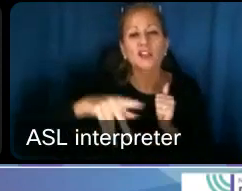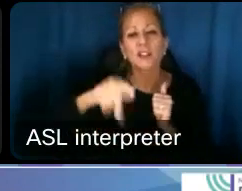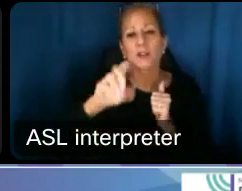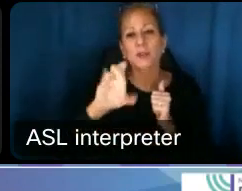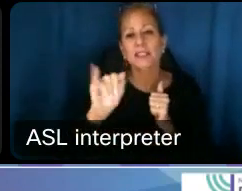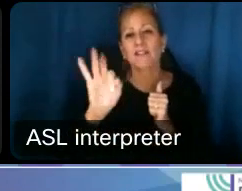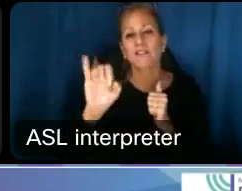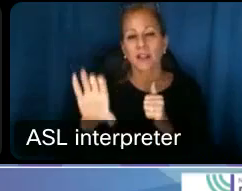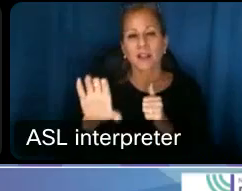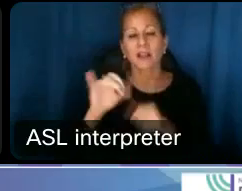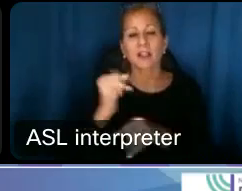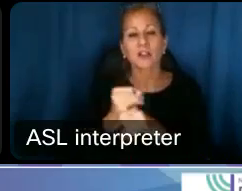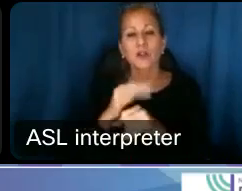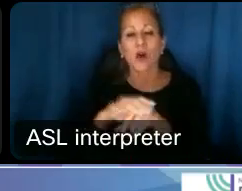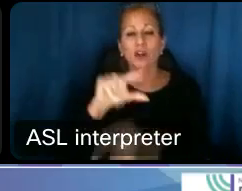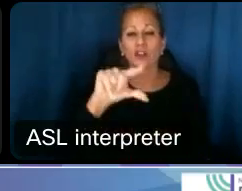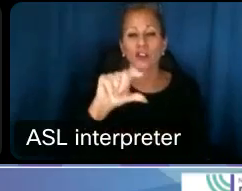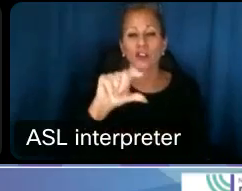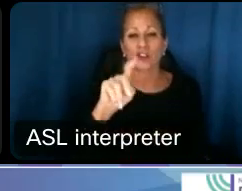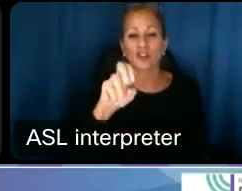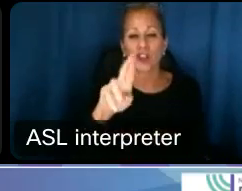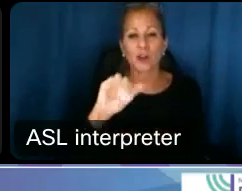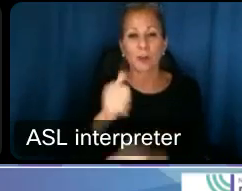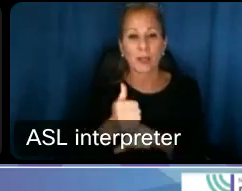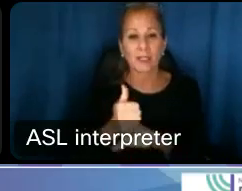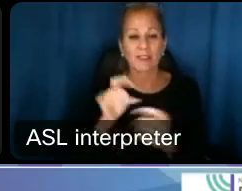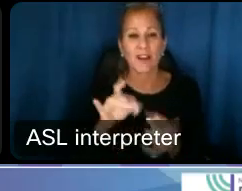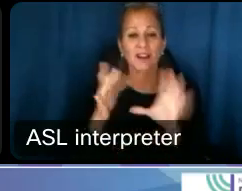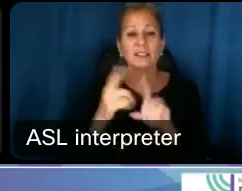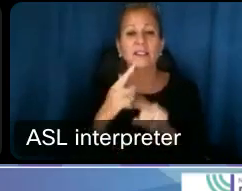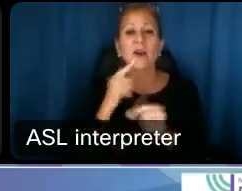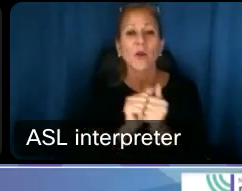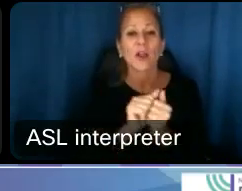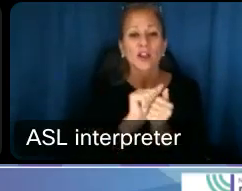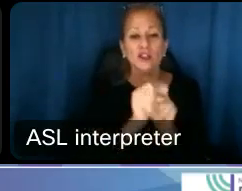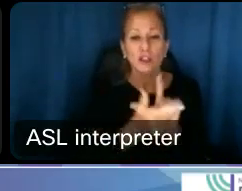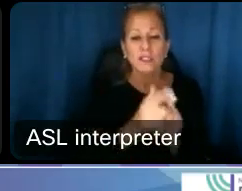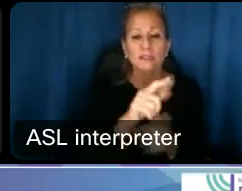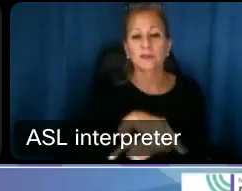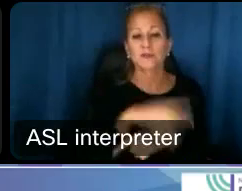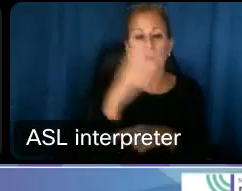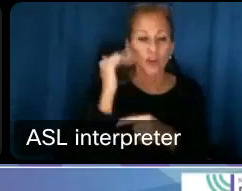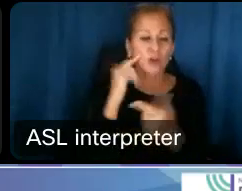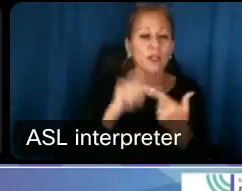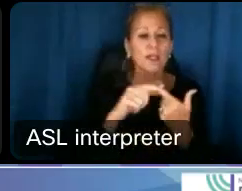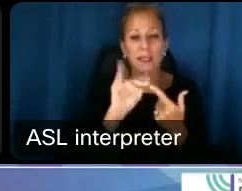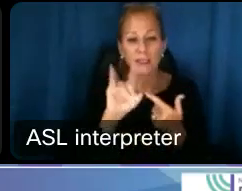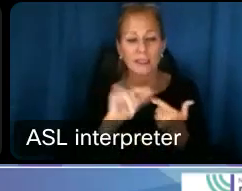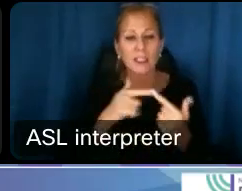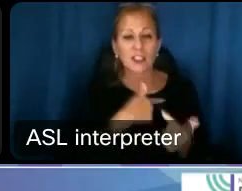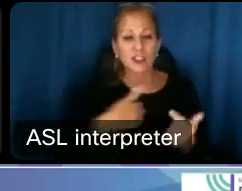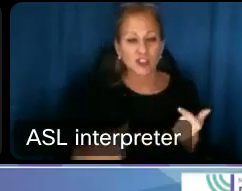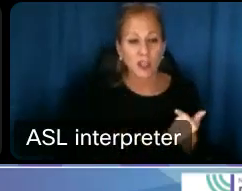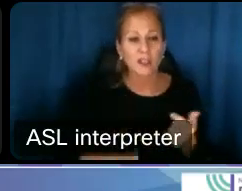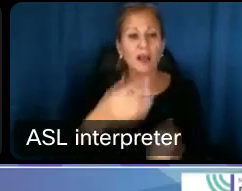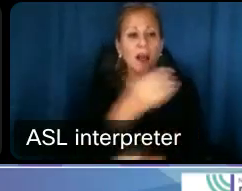Pacific Institute on Gender-Based Violence, with translations in Korean, Hindi, Chinese, and